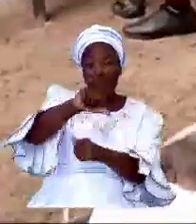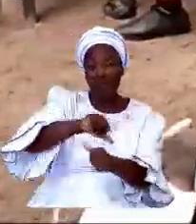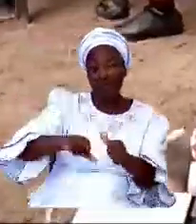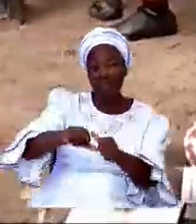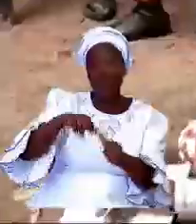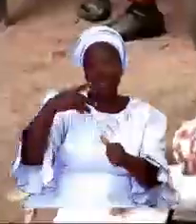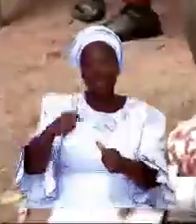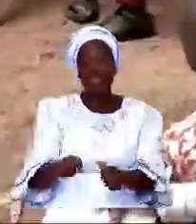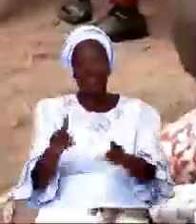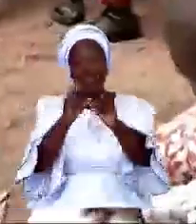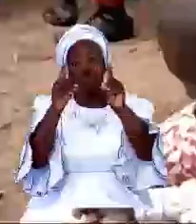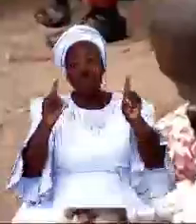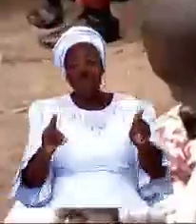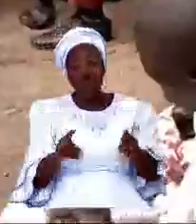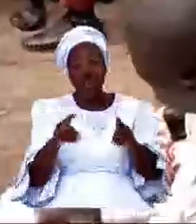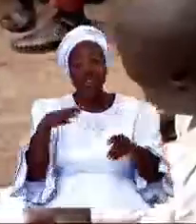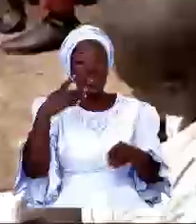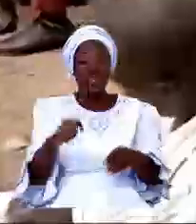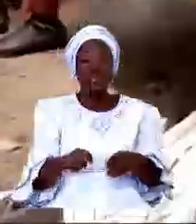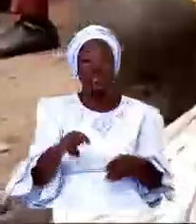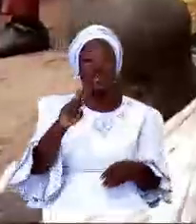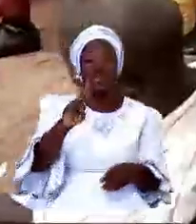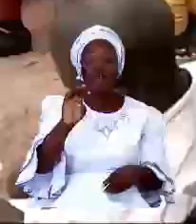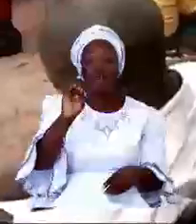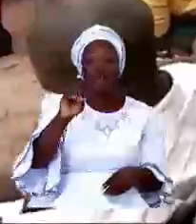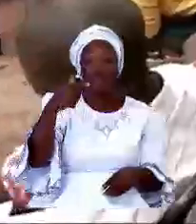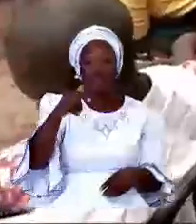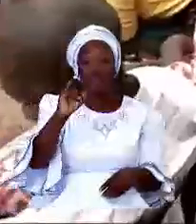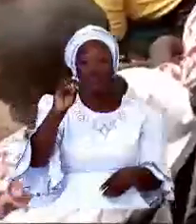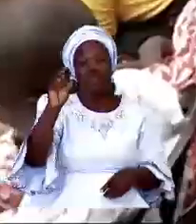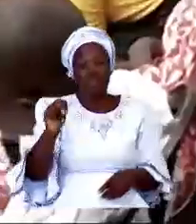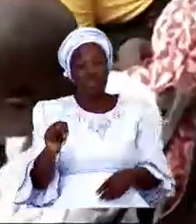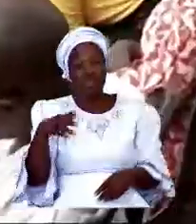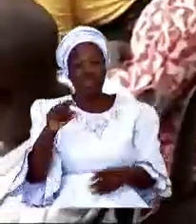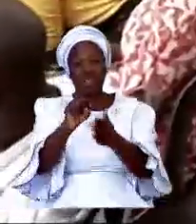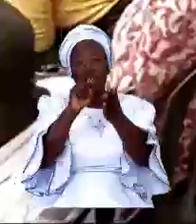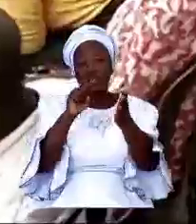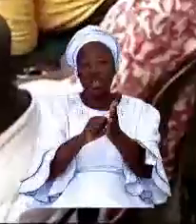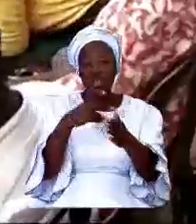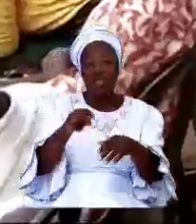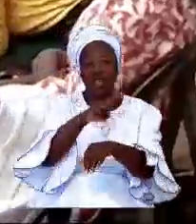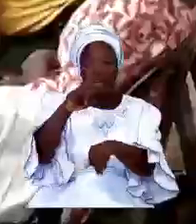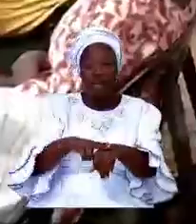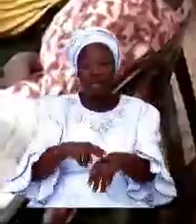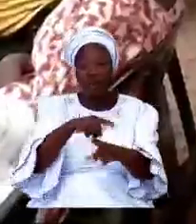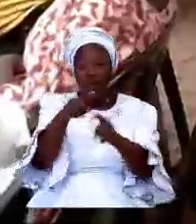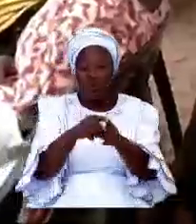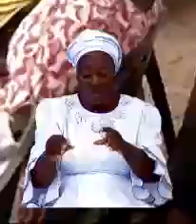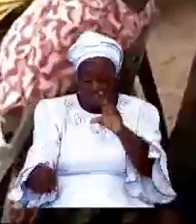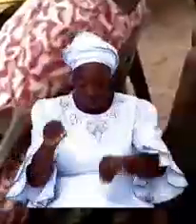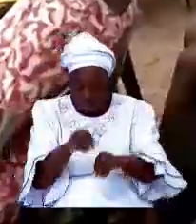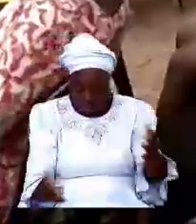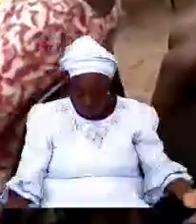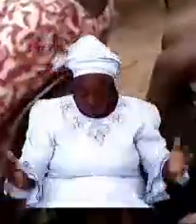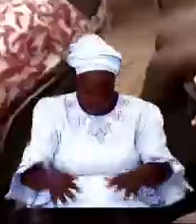fellowship, the district, the region, the state, the nation. When